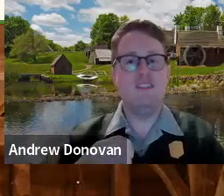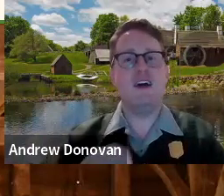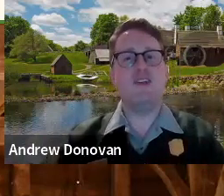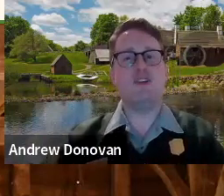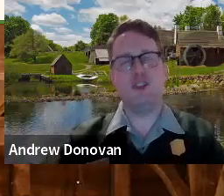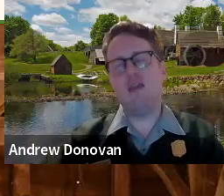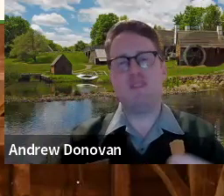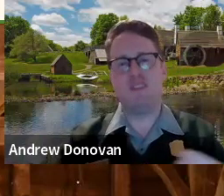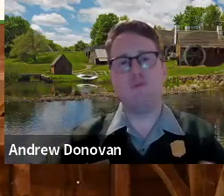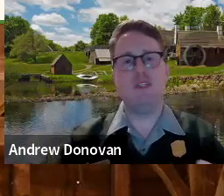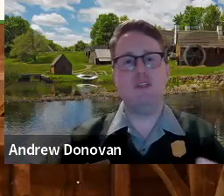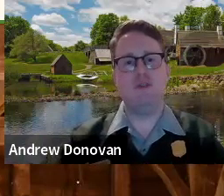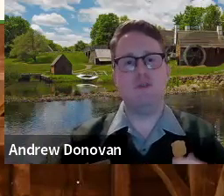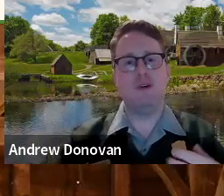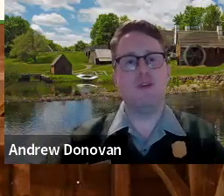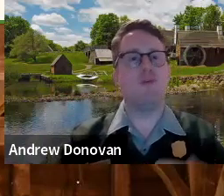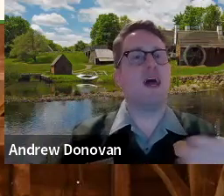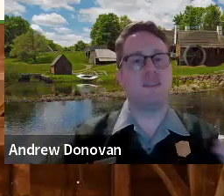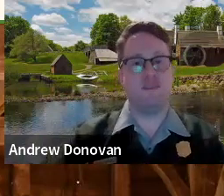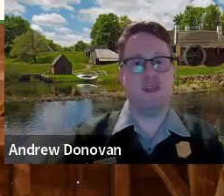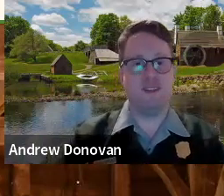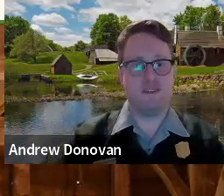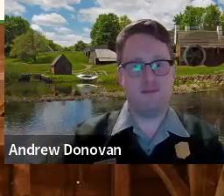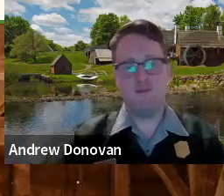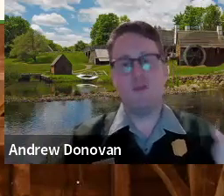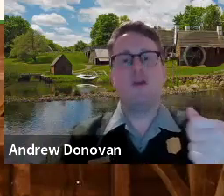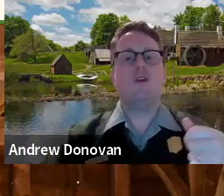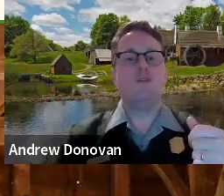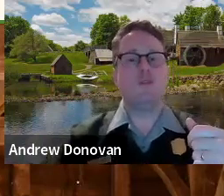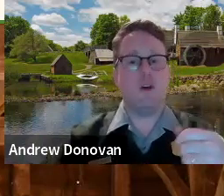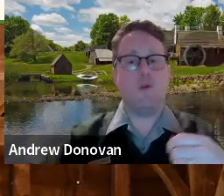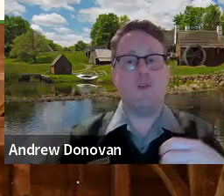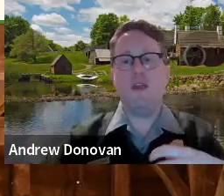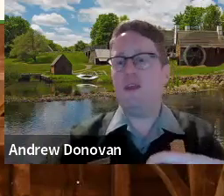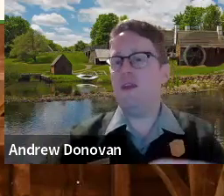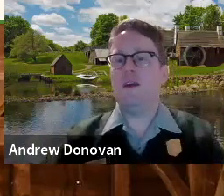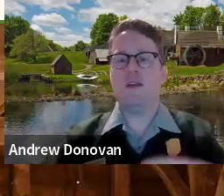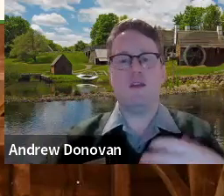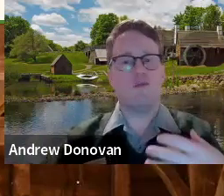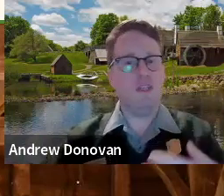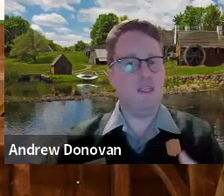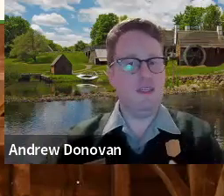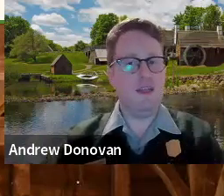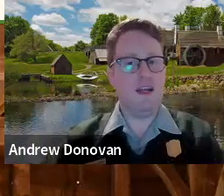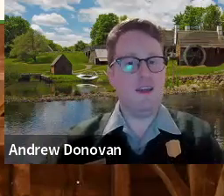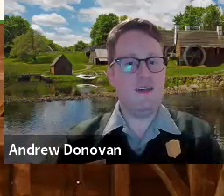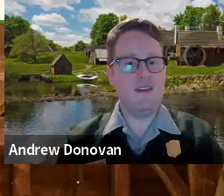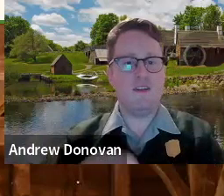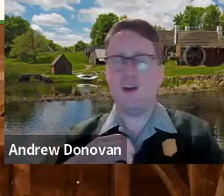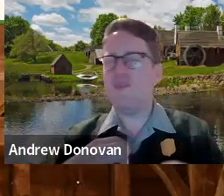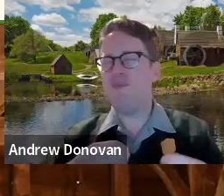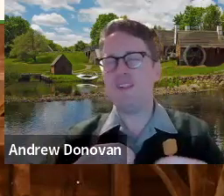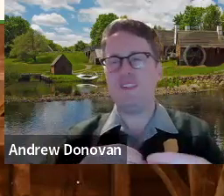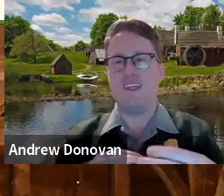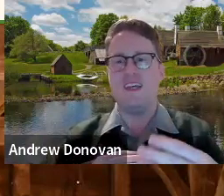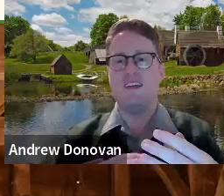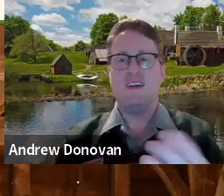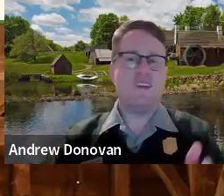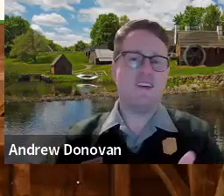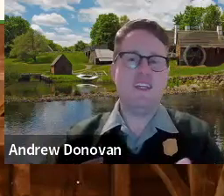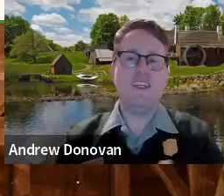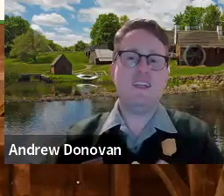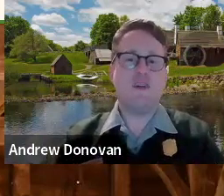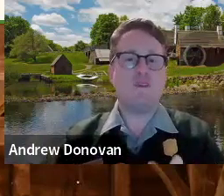iron into other shapes that'll be usable for blacksmiths. So they can reheat that iron. They're not melting